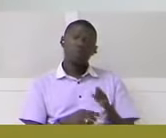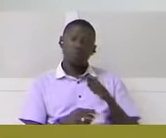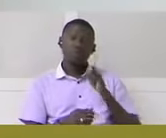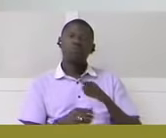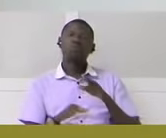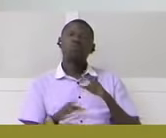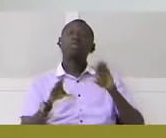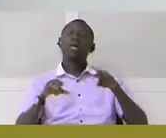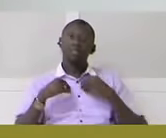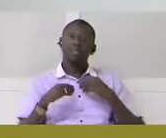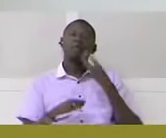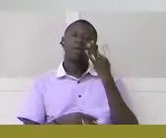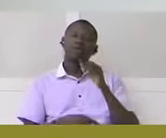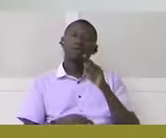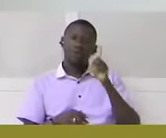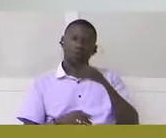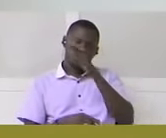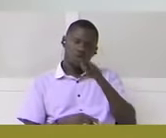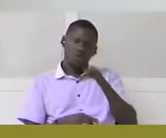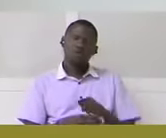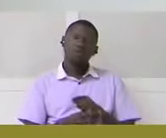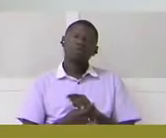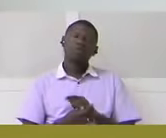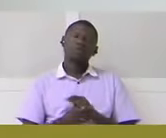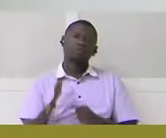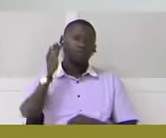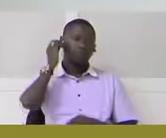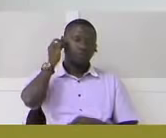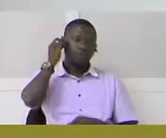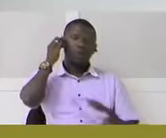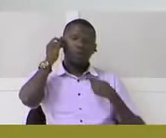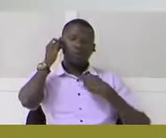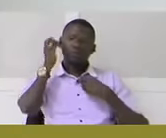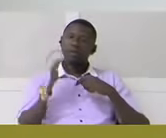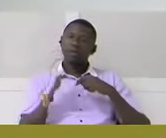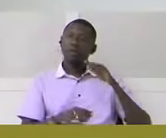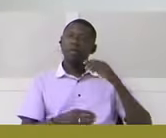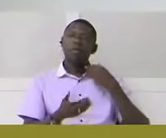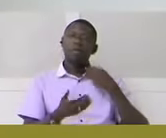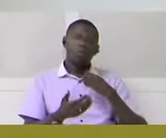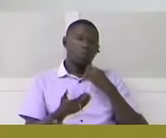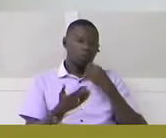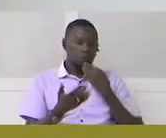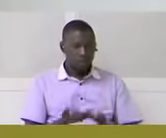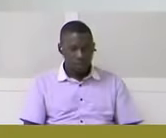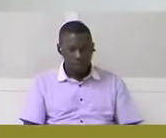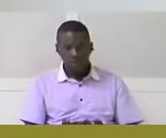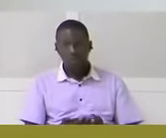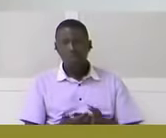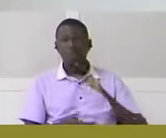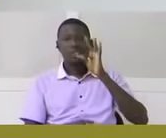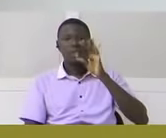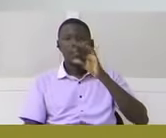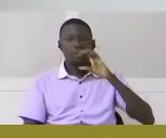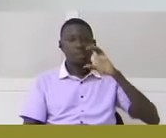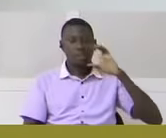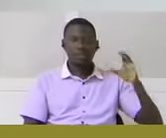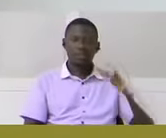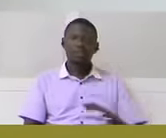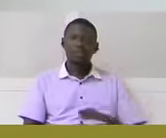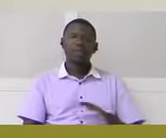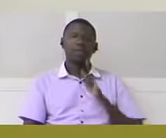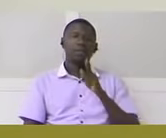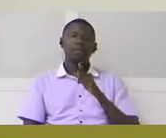I am appealing to the TRRC. That they have made almost